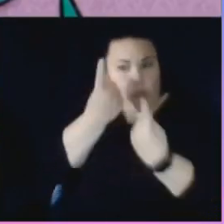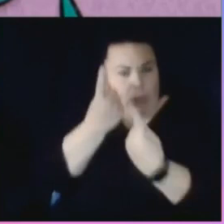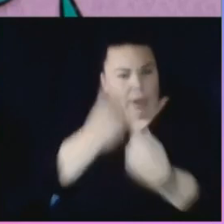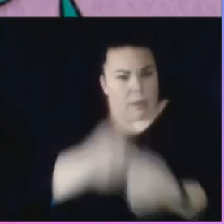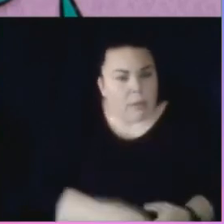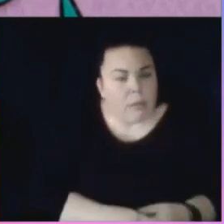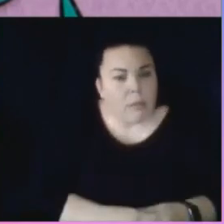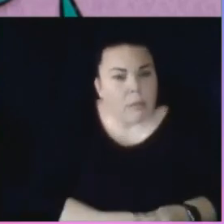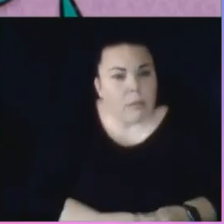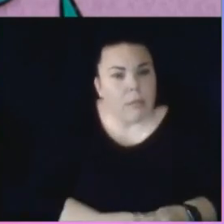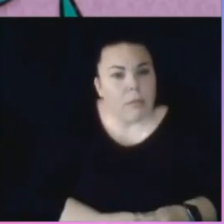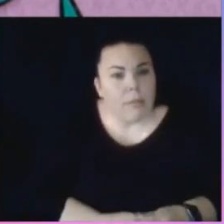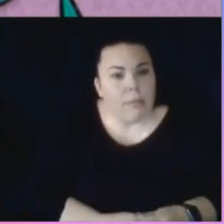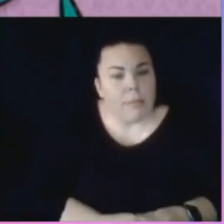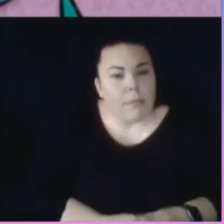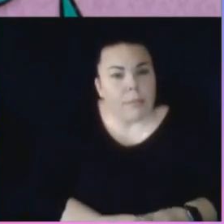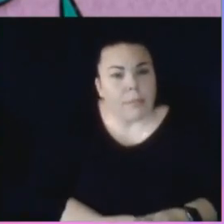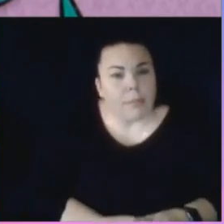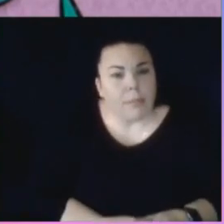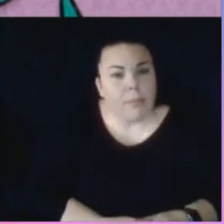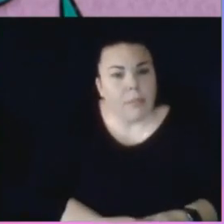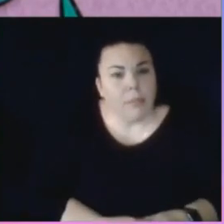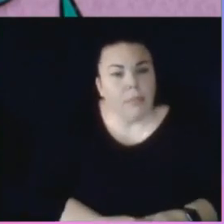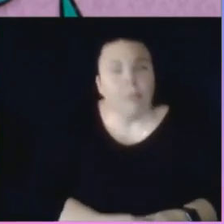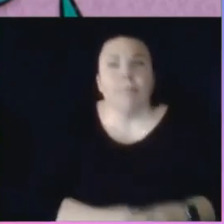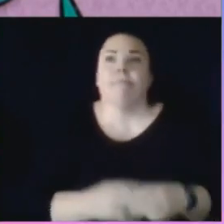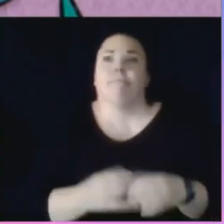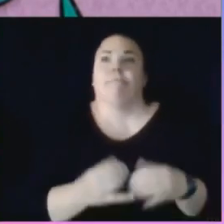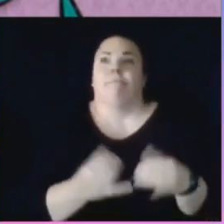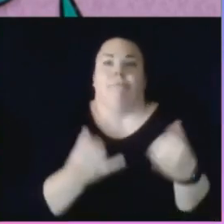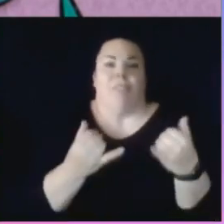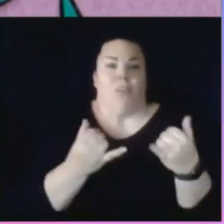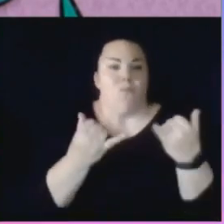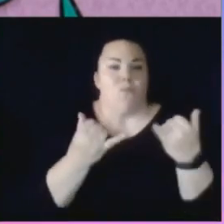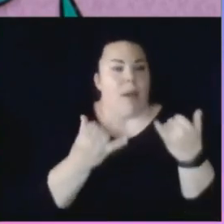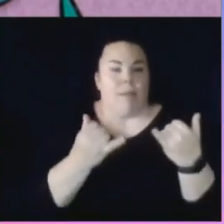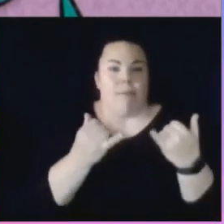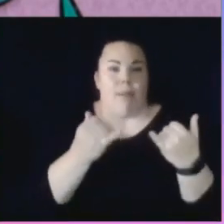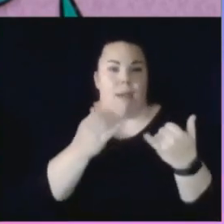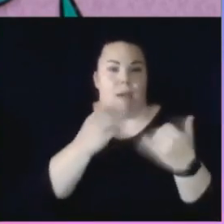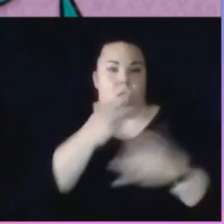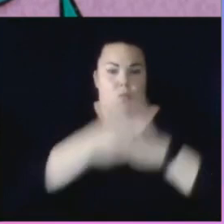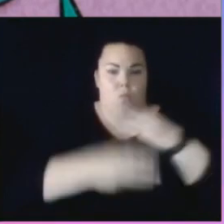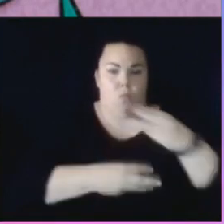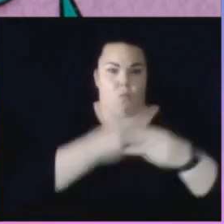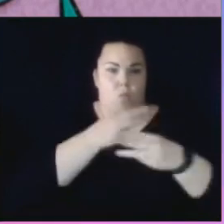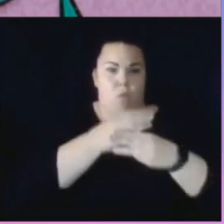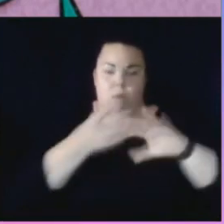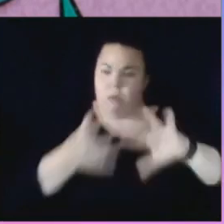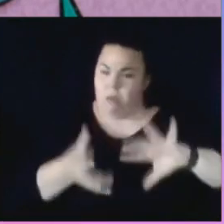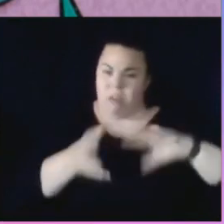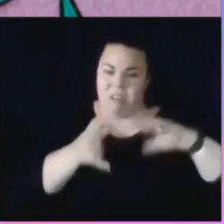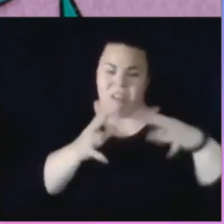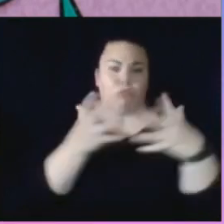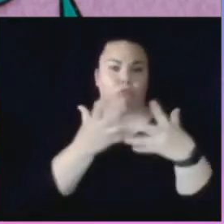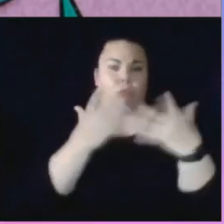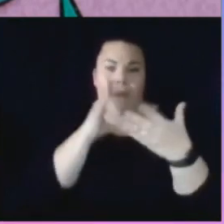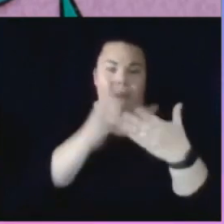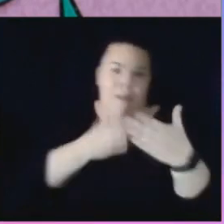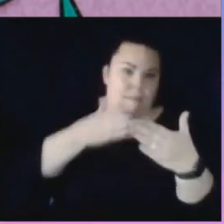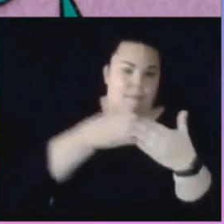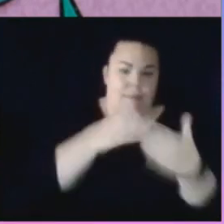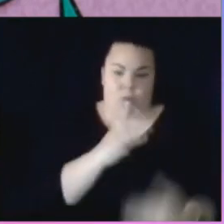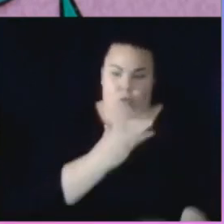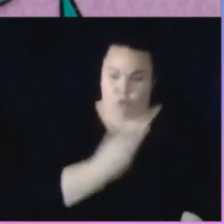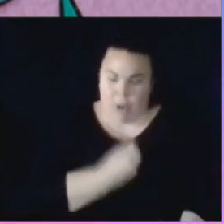Mm-hmm. You know, we're in a moment of crisis where there's so much anti-trans sentiment and legislation that